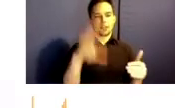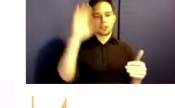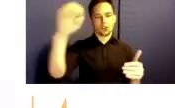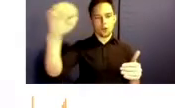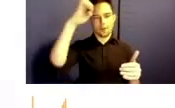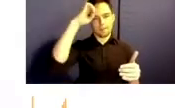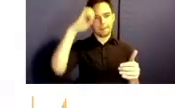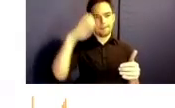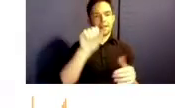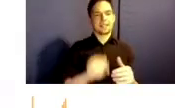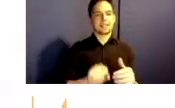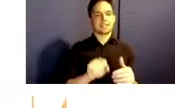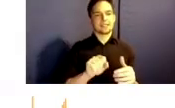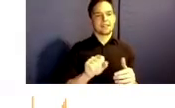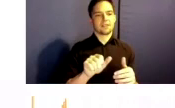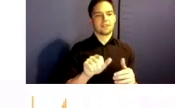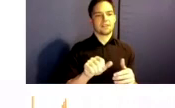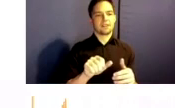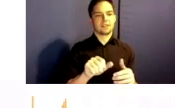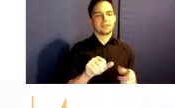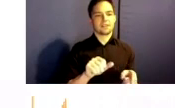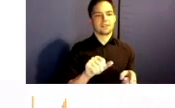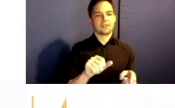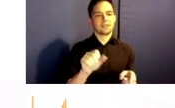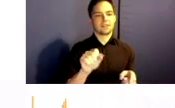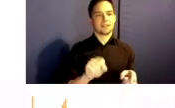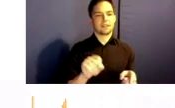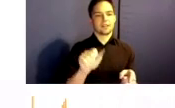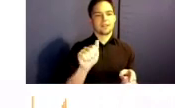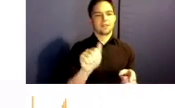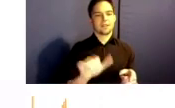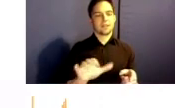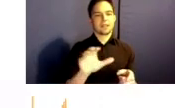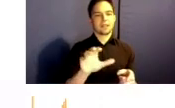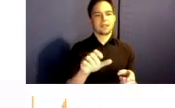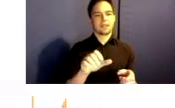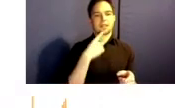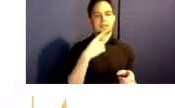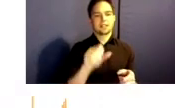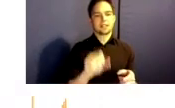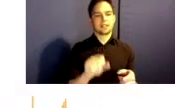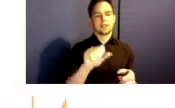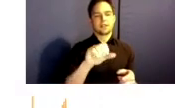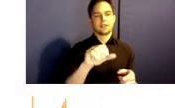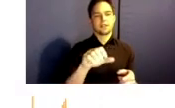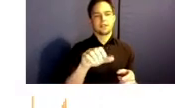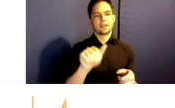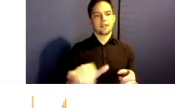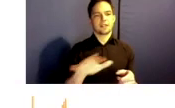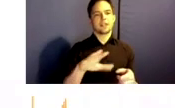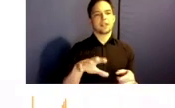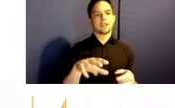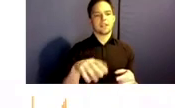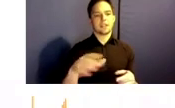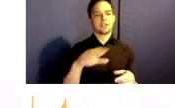South Africa, Eastern Mediterranean is in the 4th position. And we don't know